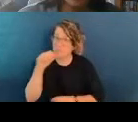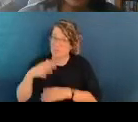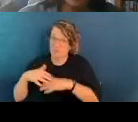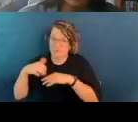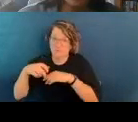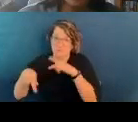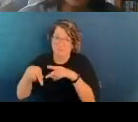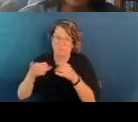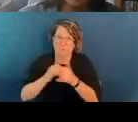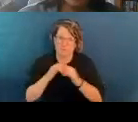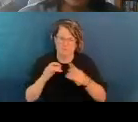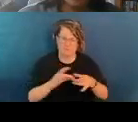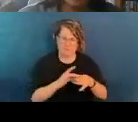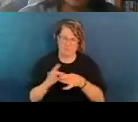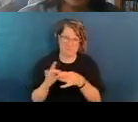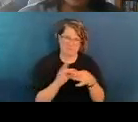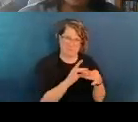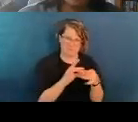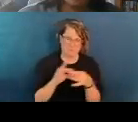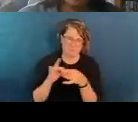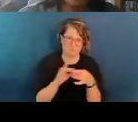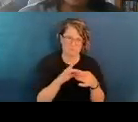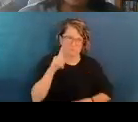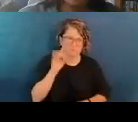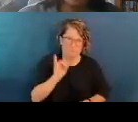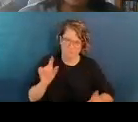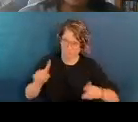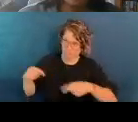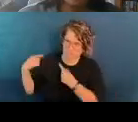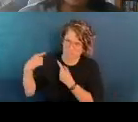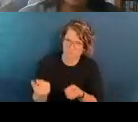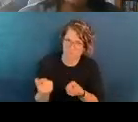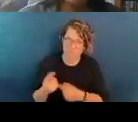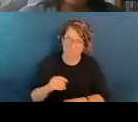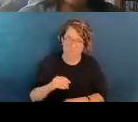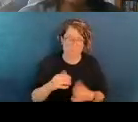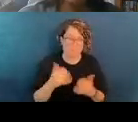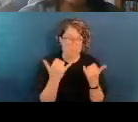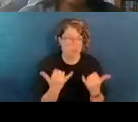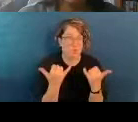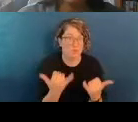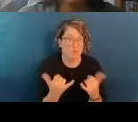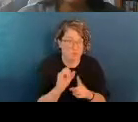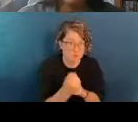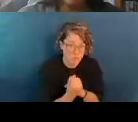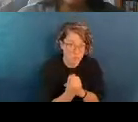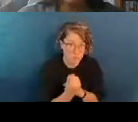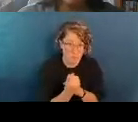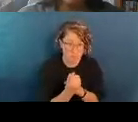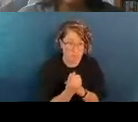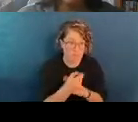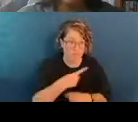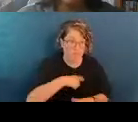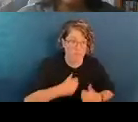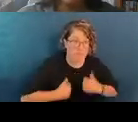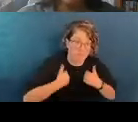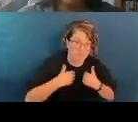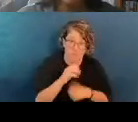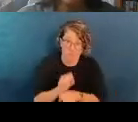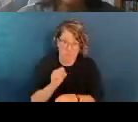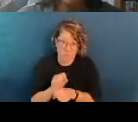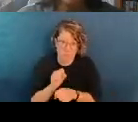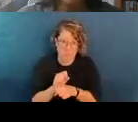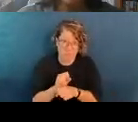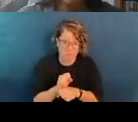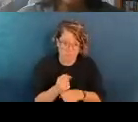really understand the situations in which we're situated and in which we work. Colonization has had, and